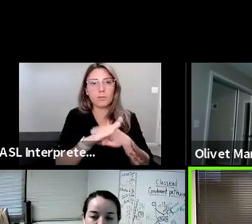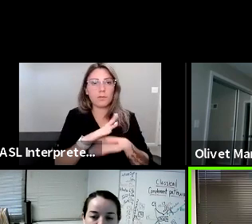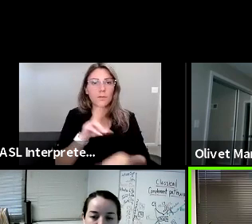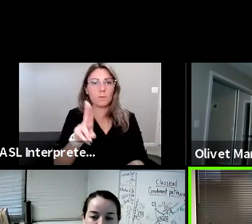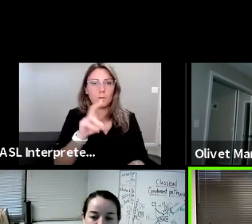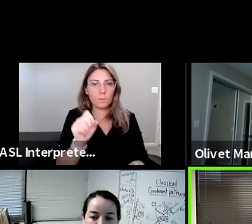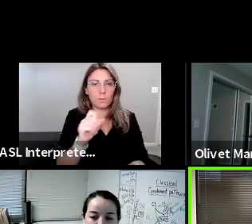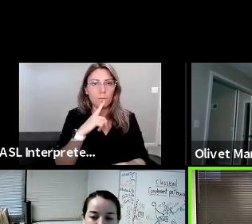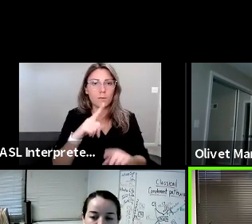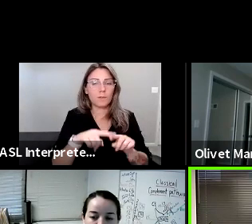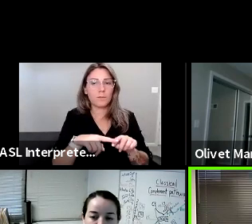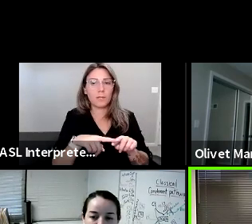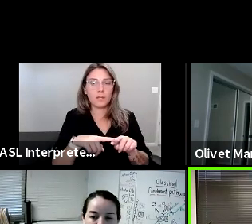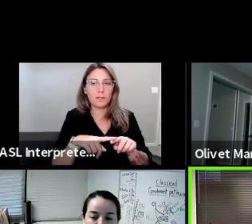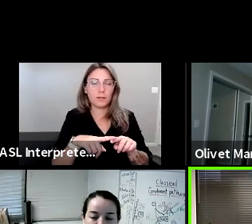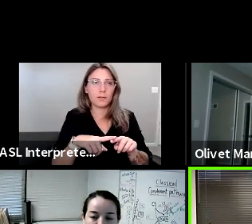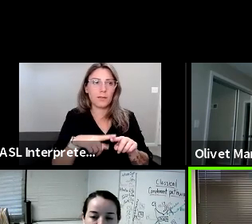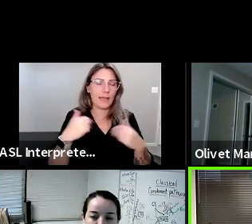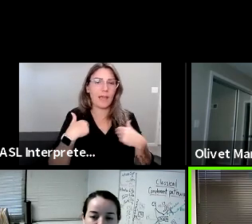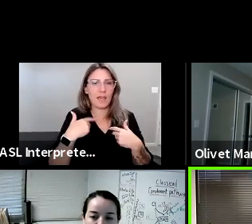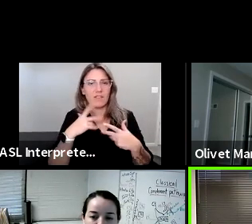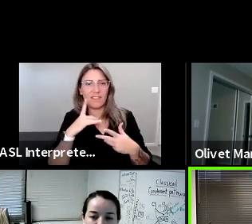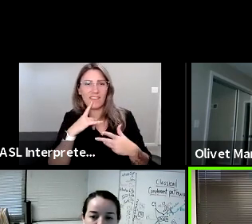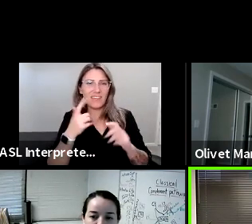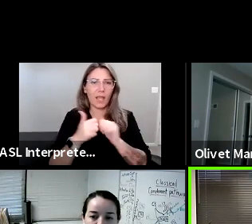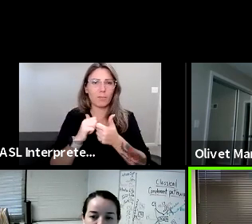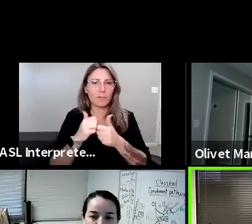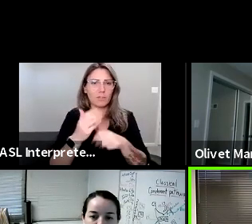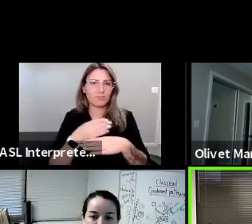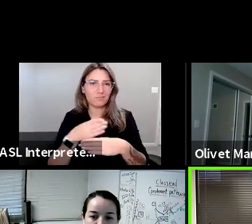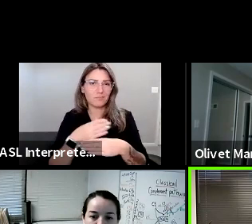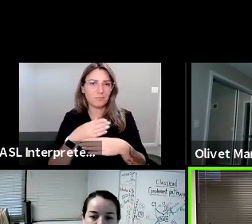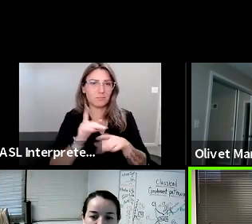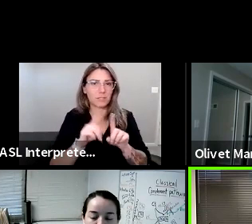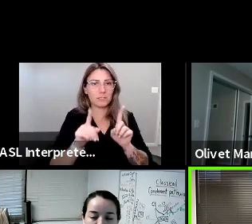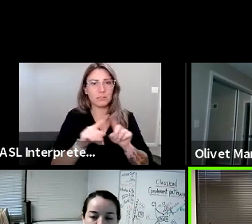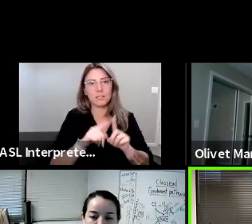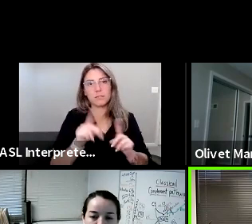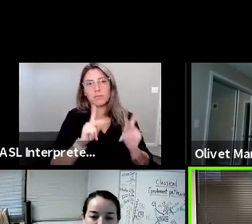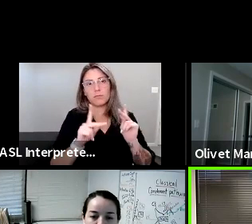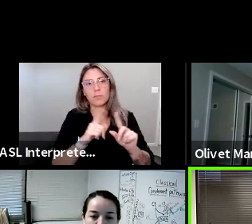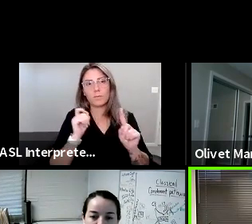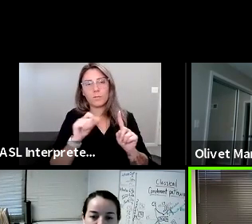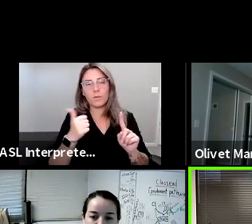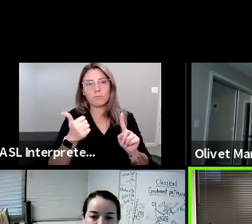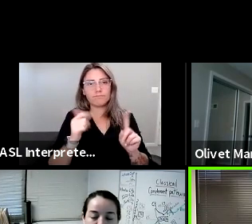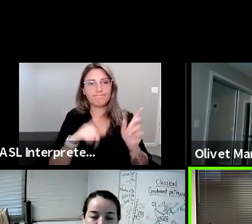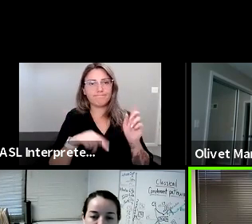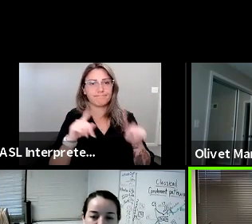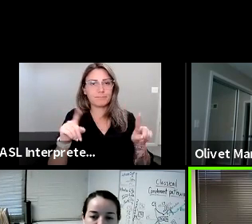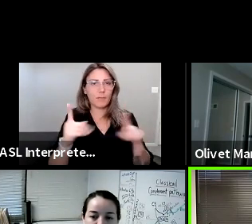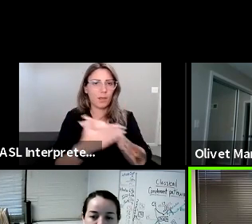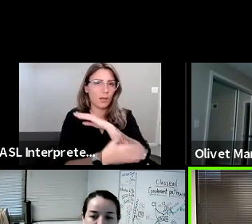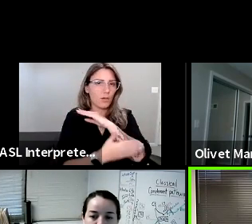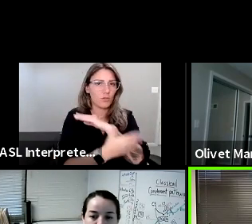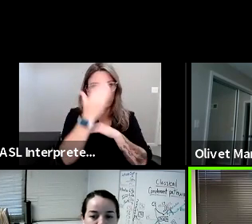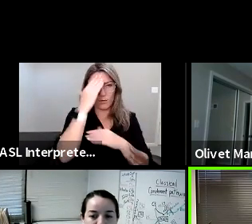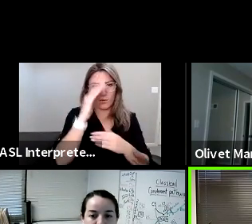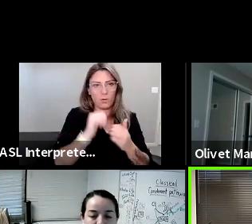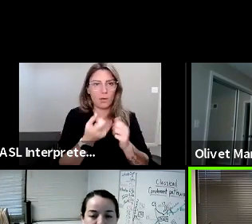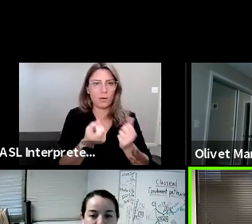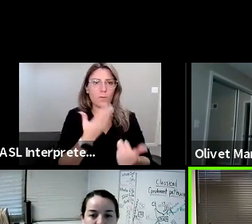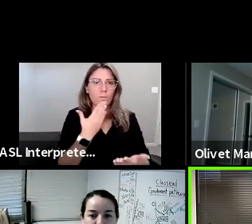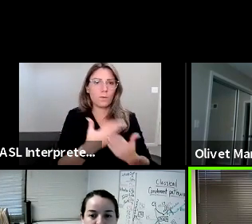based on, you start having that kind of competition between the different people from the different countries and knowing how they label